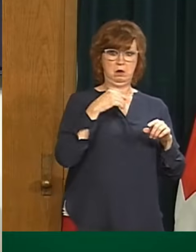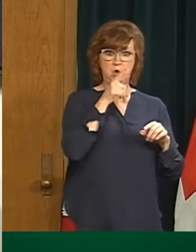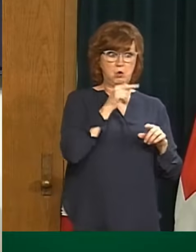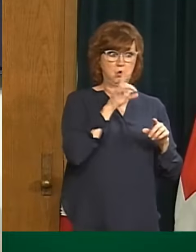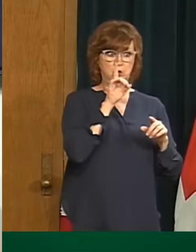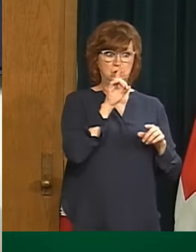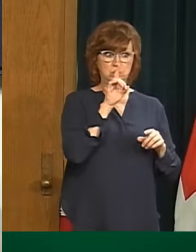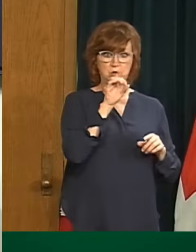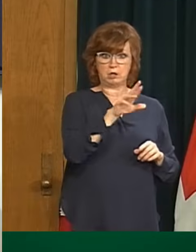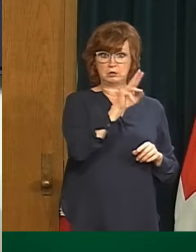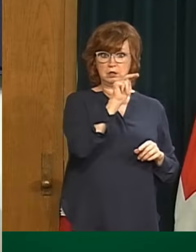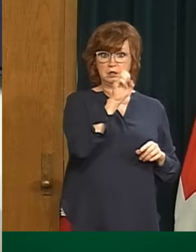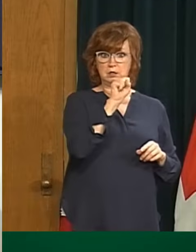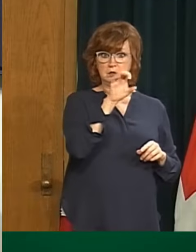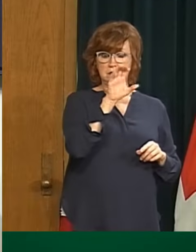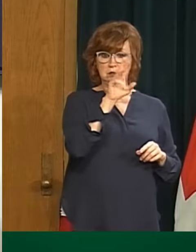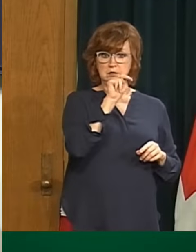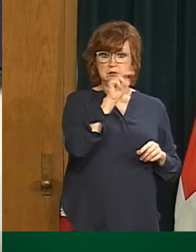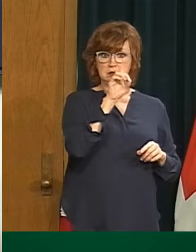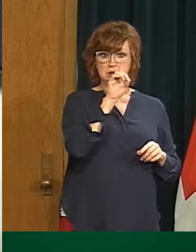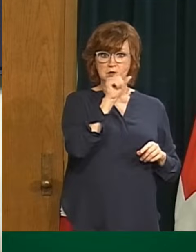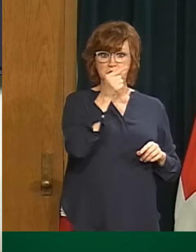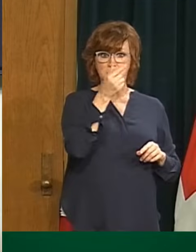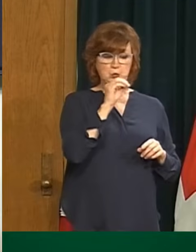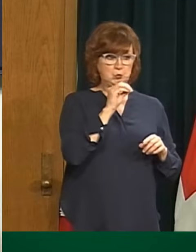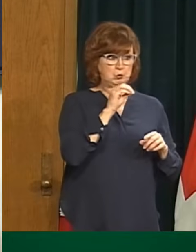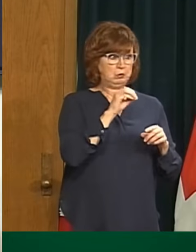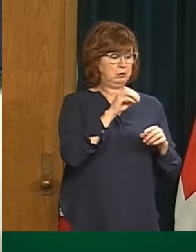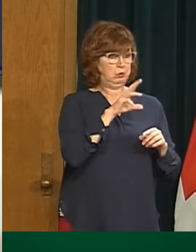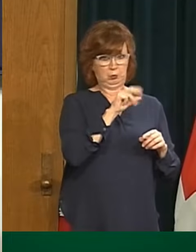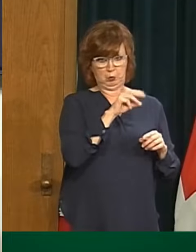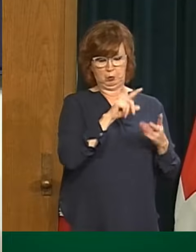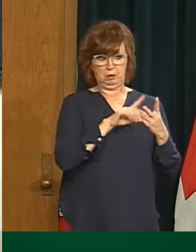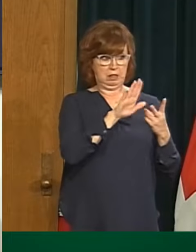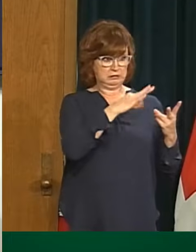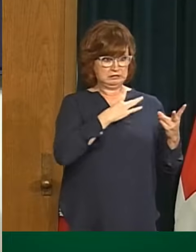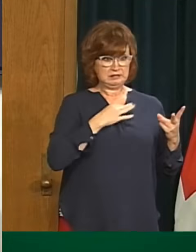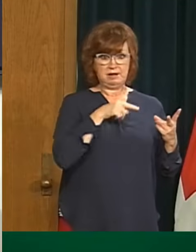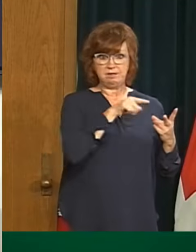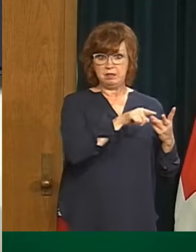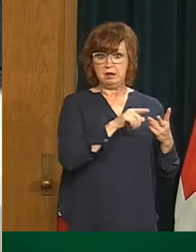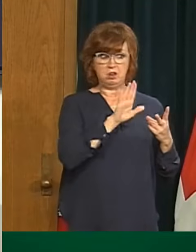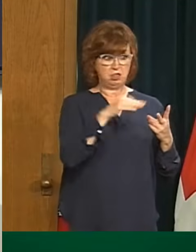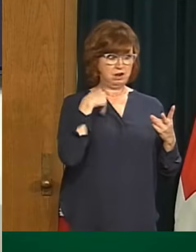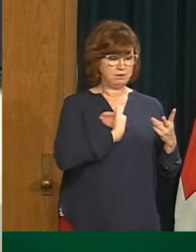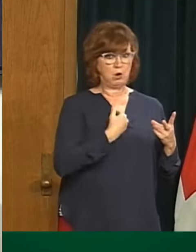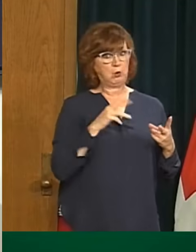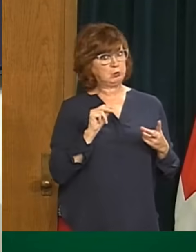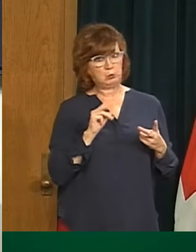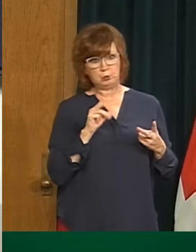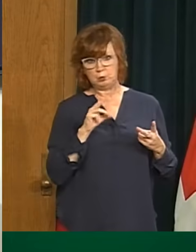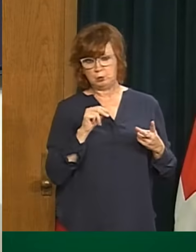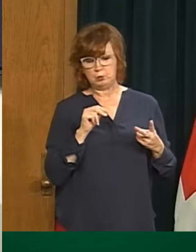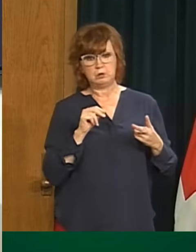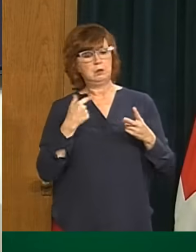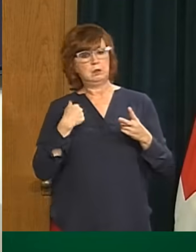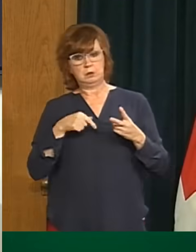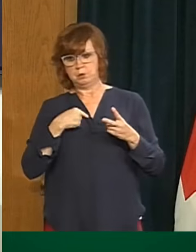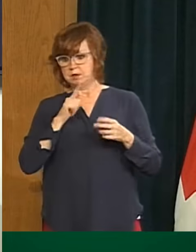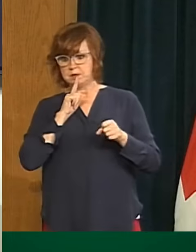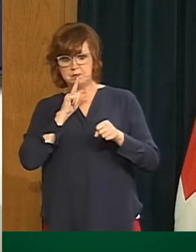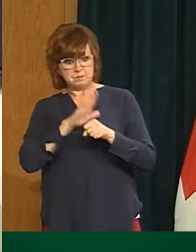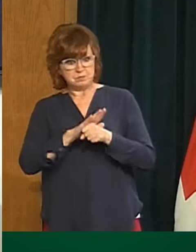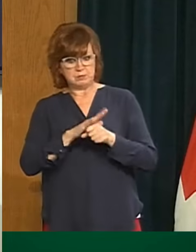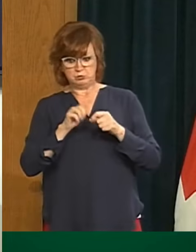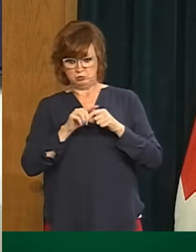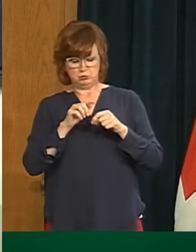create better and clearer processes, and as an organization, we are committed to continuous improvement. And COVID-19 and the things that